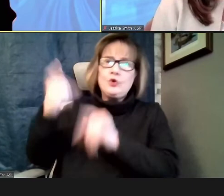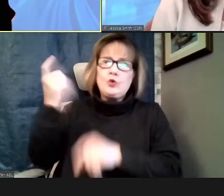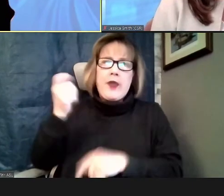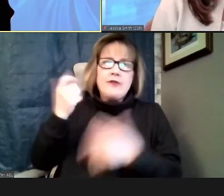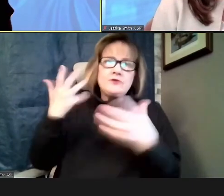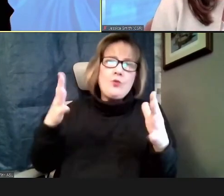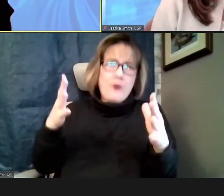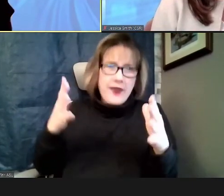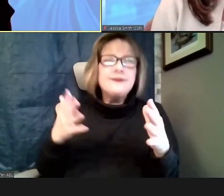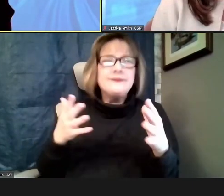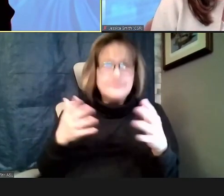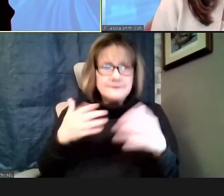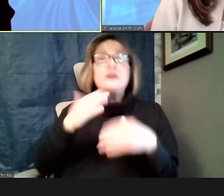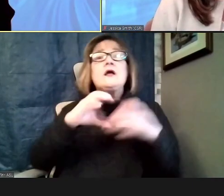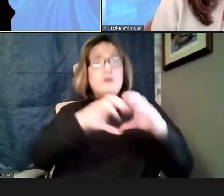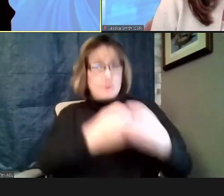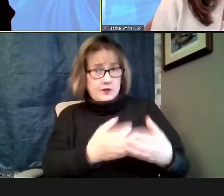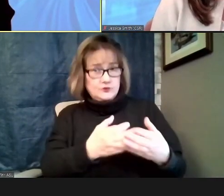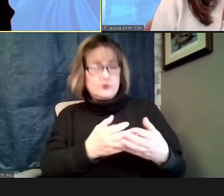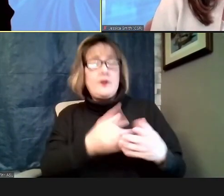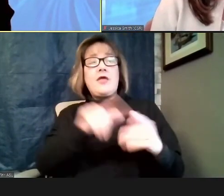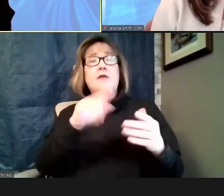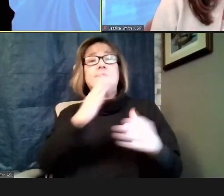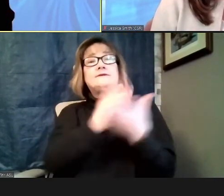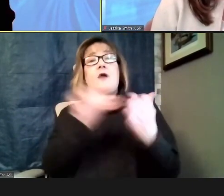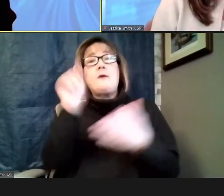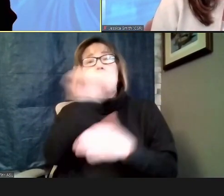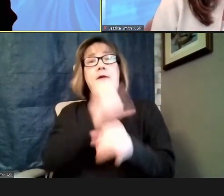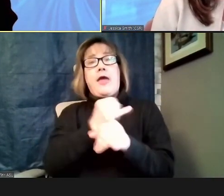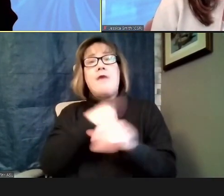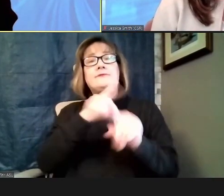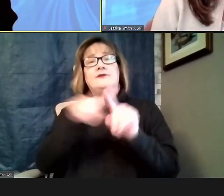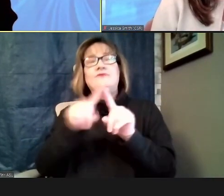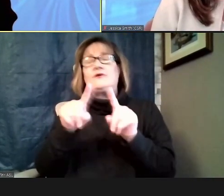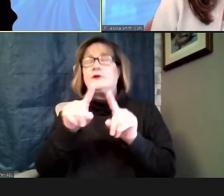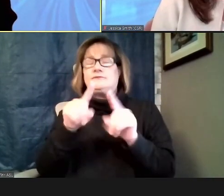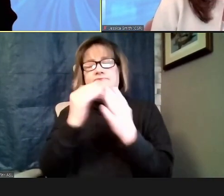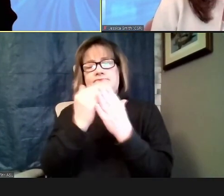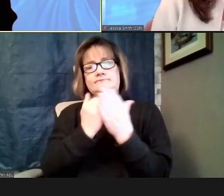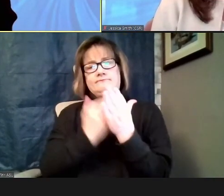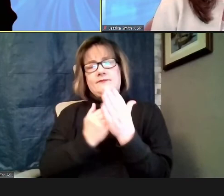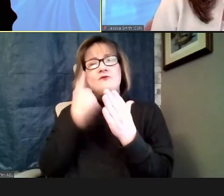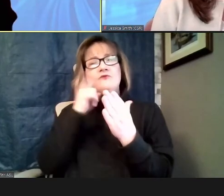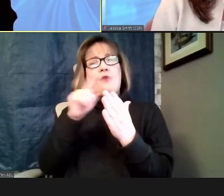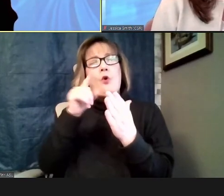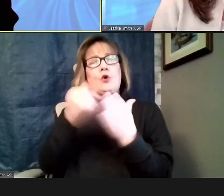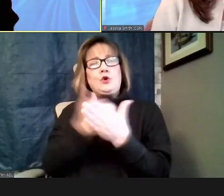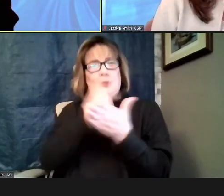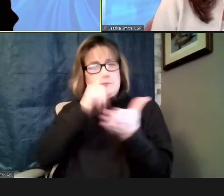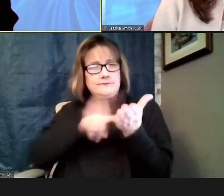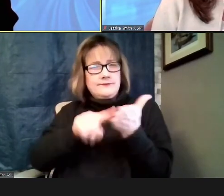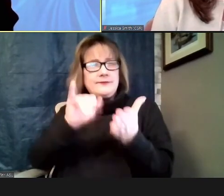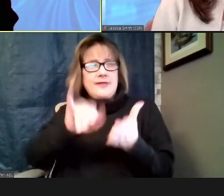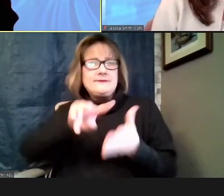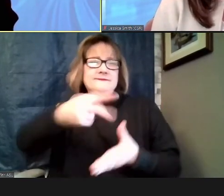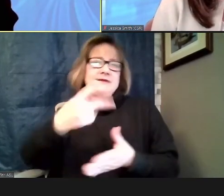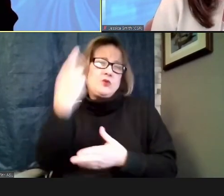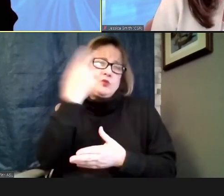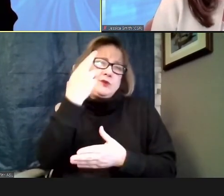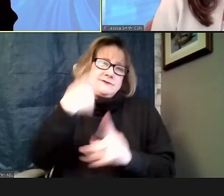review. And then some institutes have different funding pay lines for new investigators. So that's the second kind of advantage.